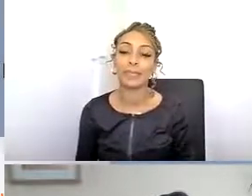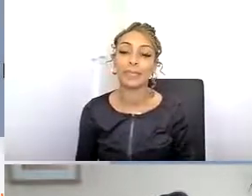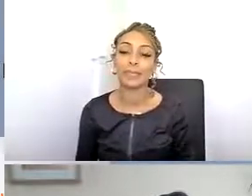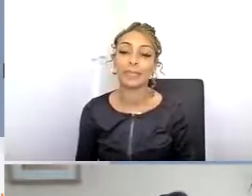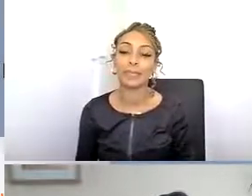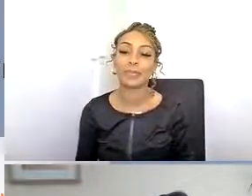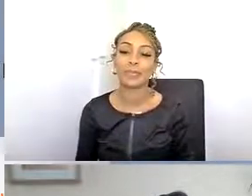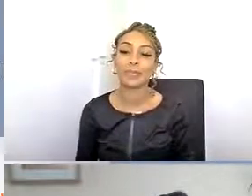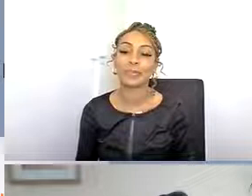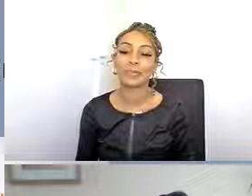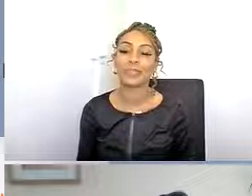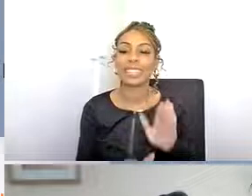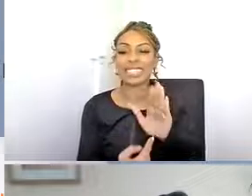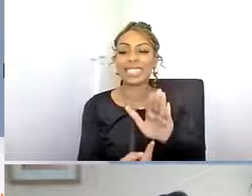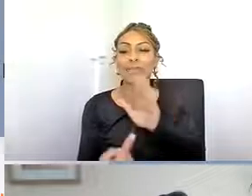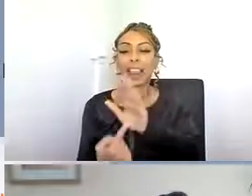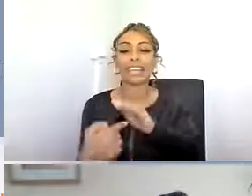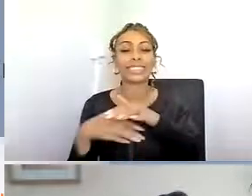which are also displayed in the cabinets.